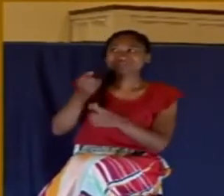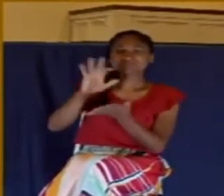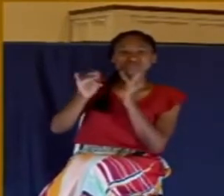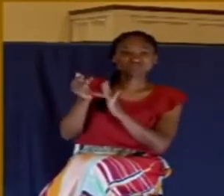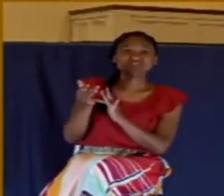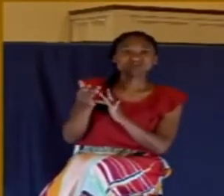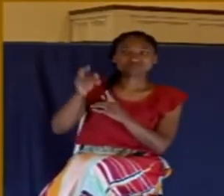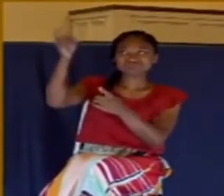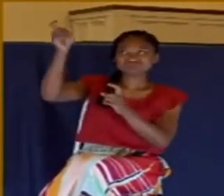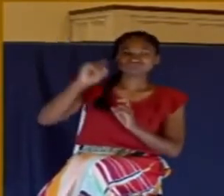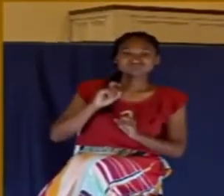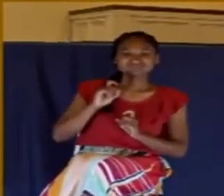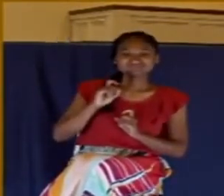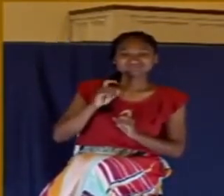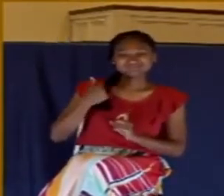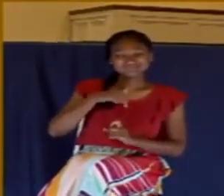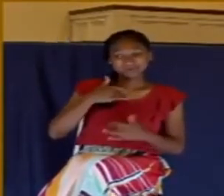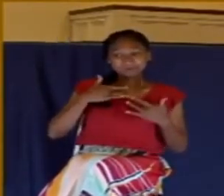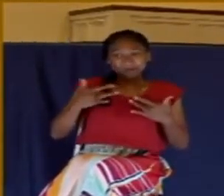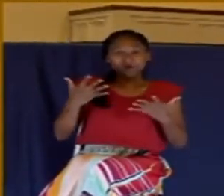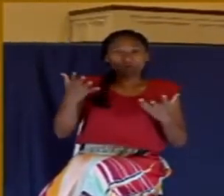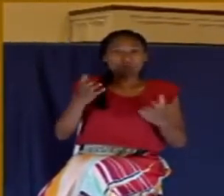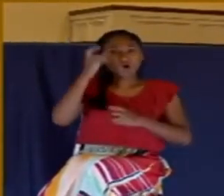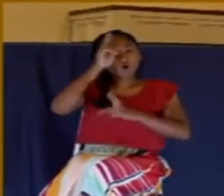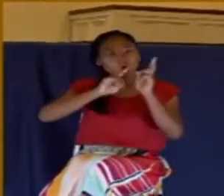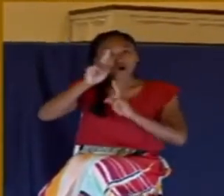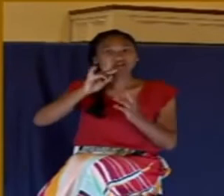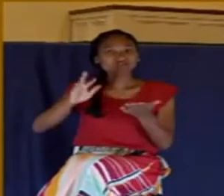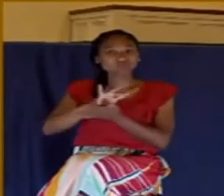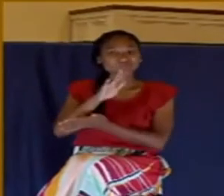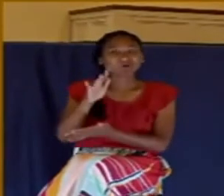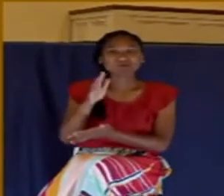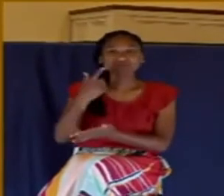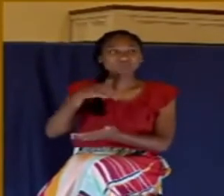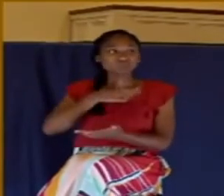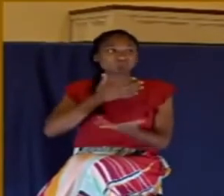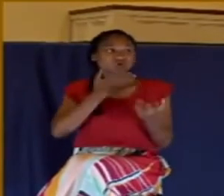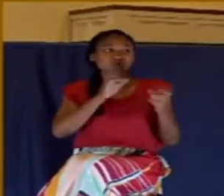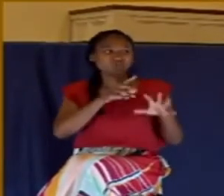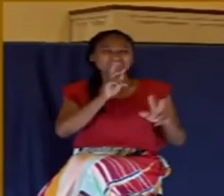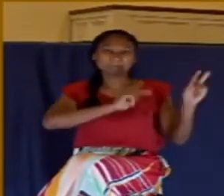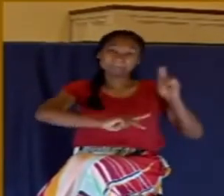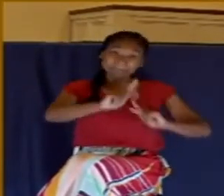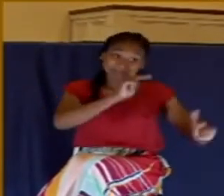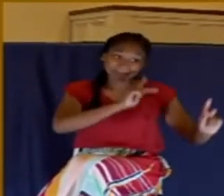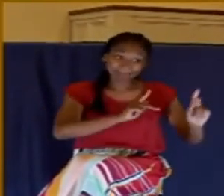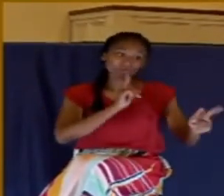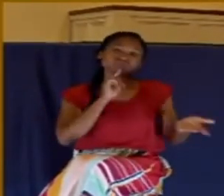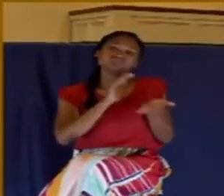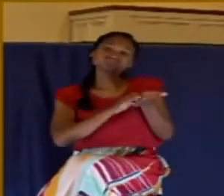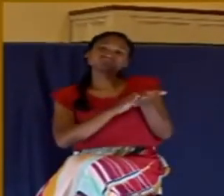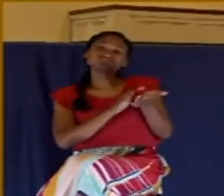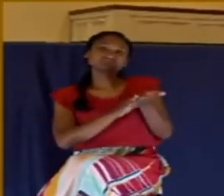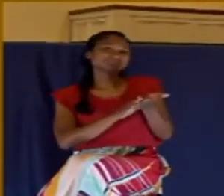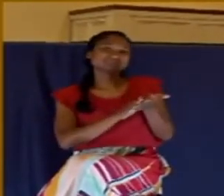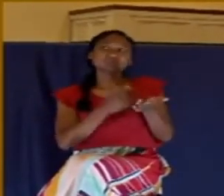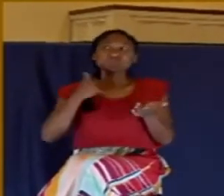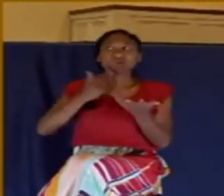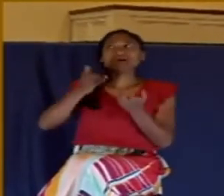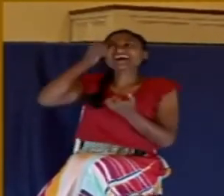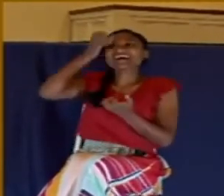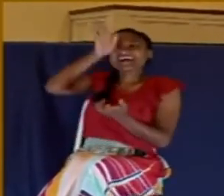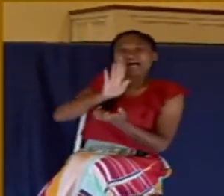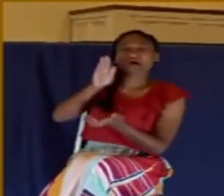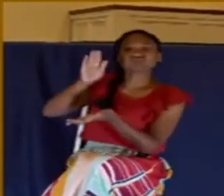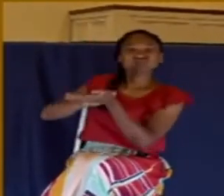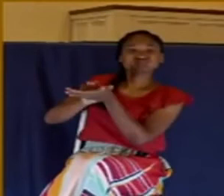man that wants to receive praise and honor and glory. We don't want the praise of man. We want the praise of God. And Peter says, that's